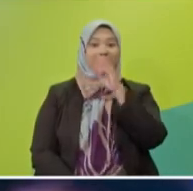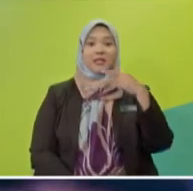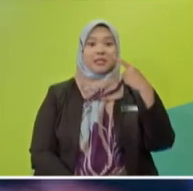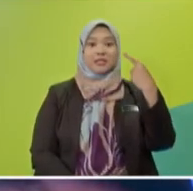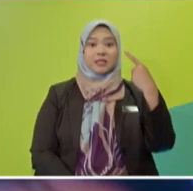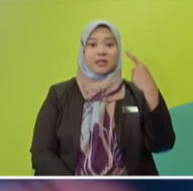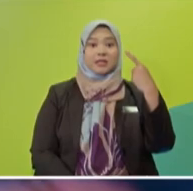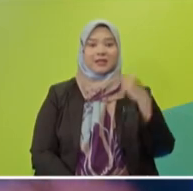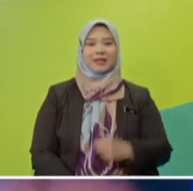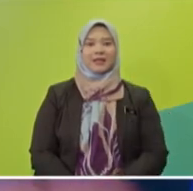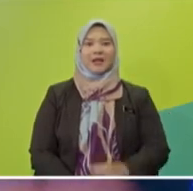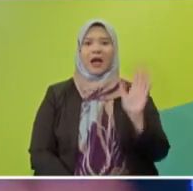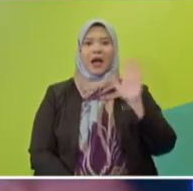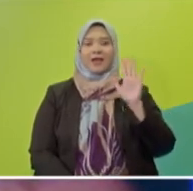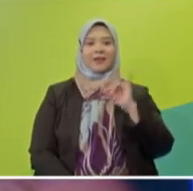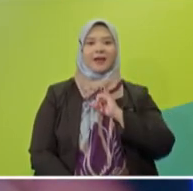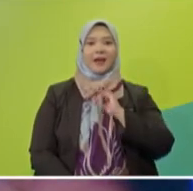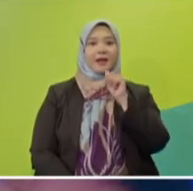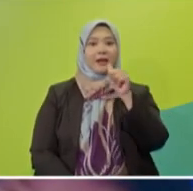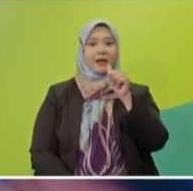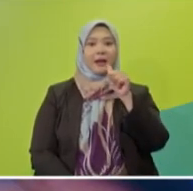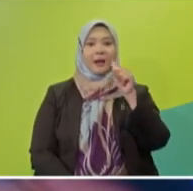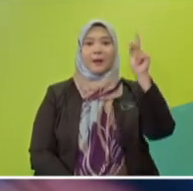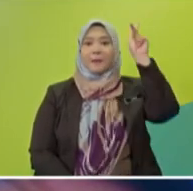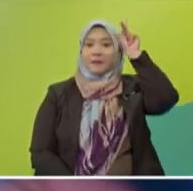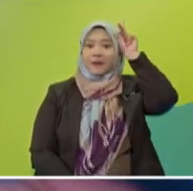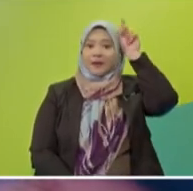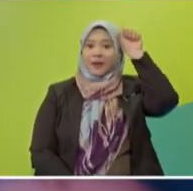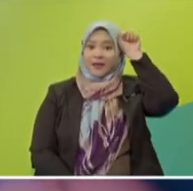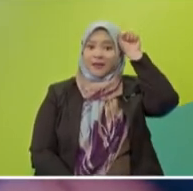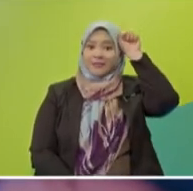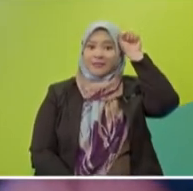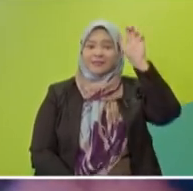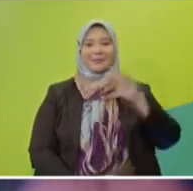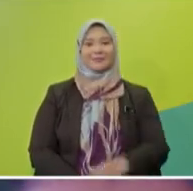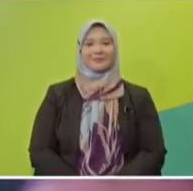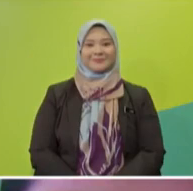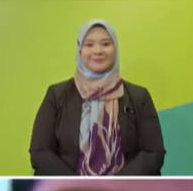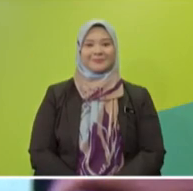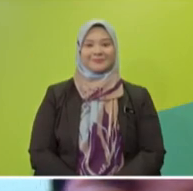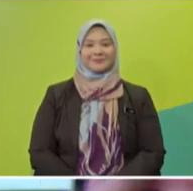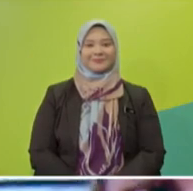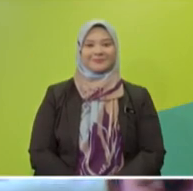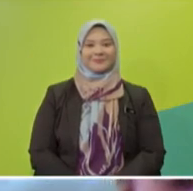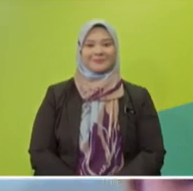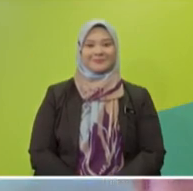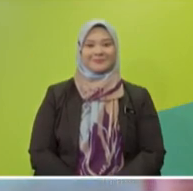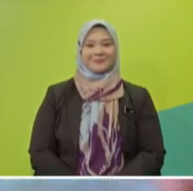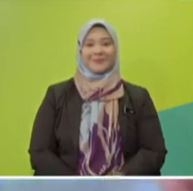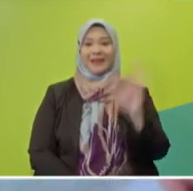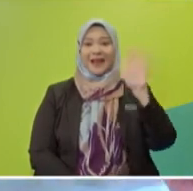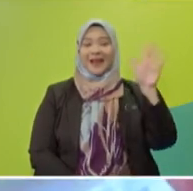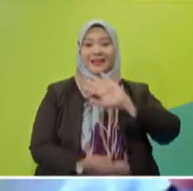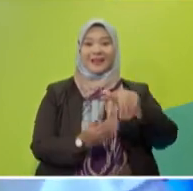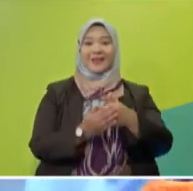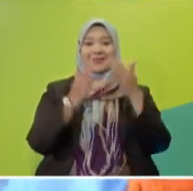I'm Chris MJ. Wait, what? You are not Chris MJ. I'm Chris MJ. Why should you keep quiet? Hi everyone. Welcome back